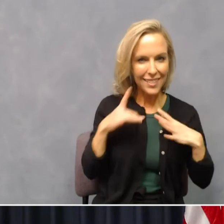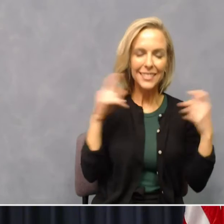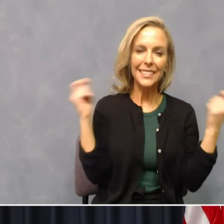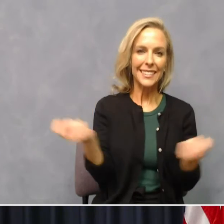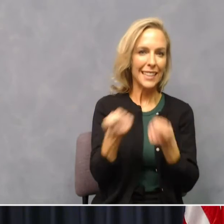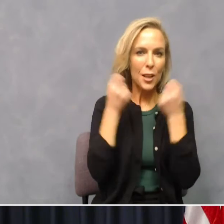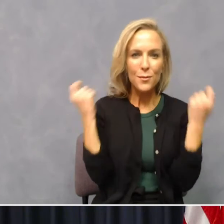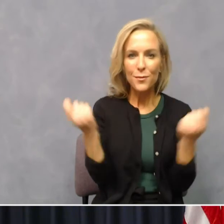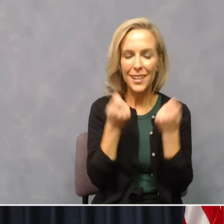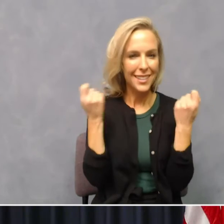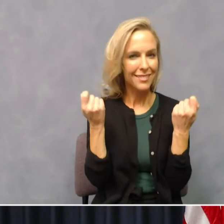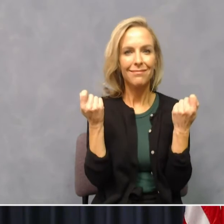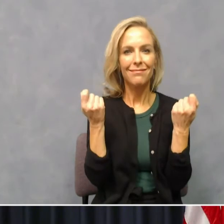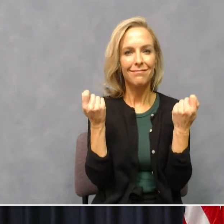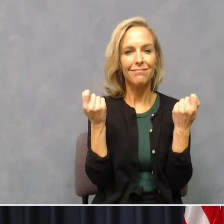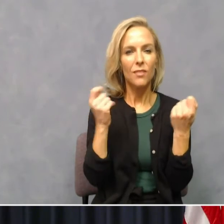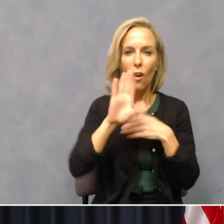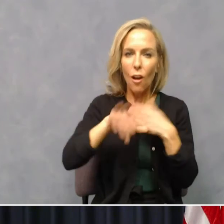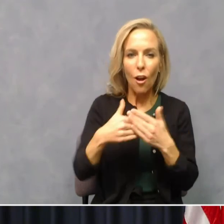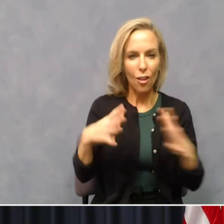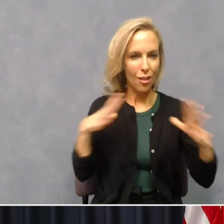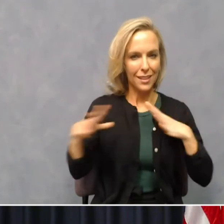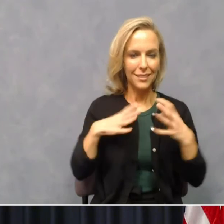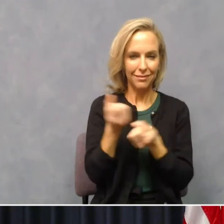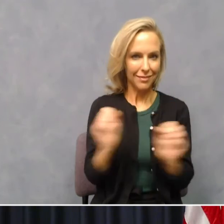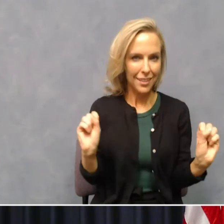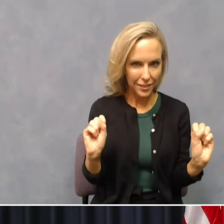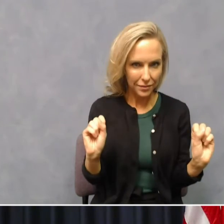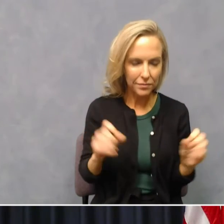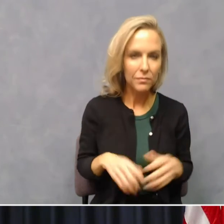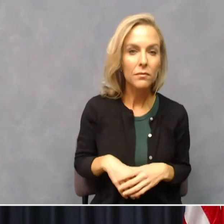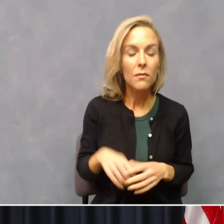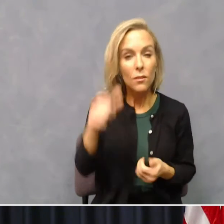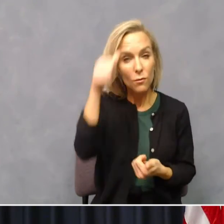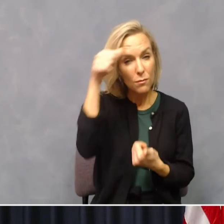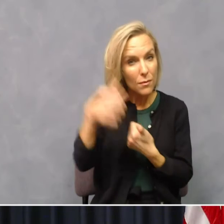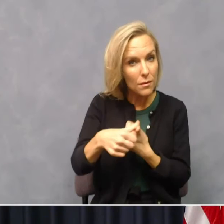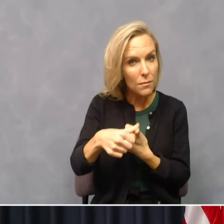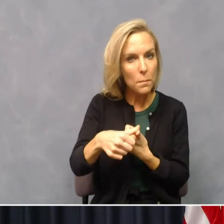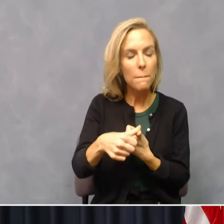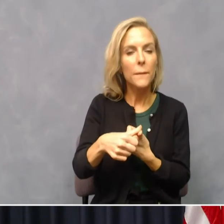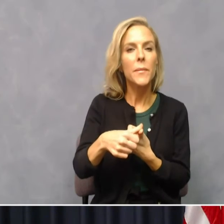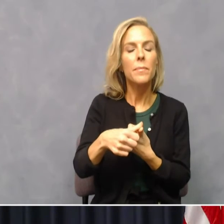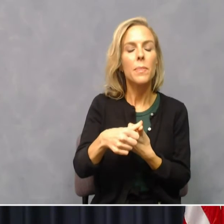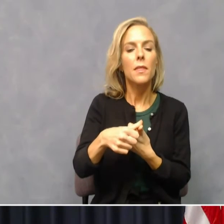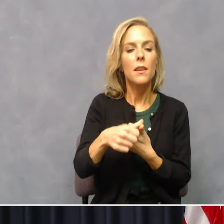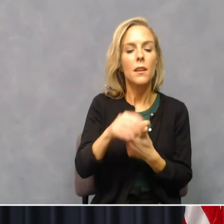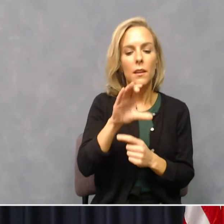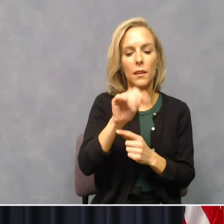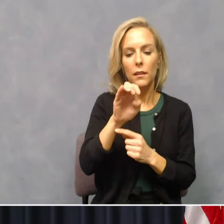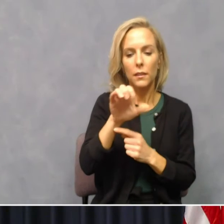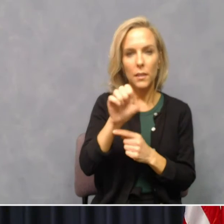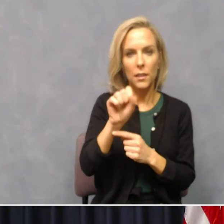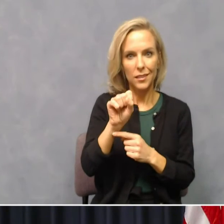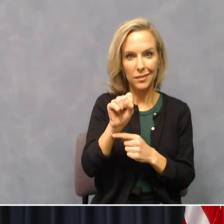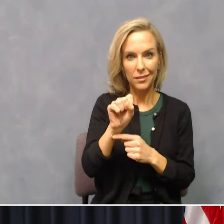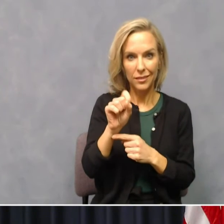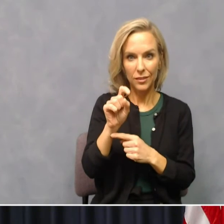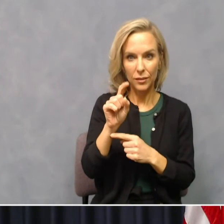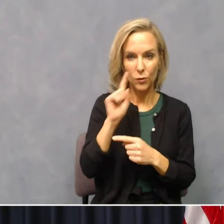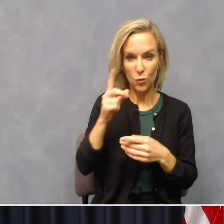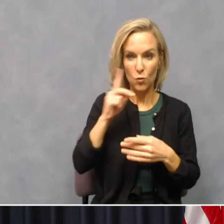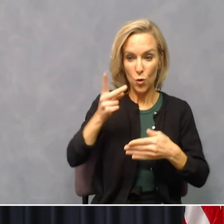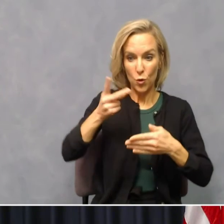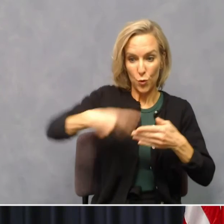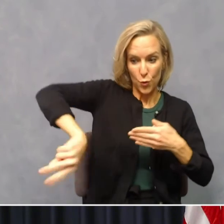them safely. Remember that cases, especially 2 weeks from now, will depend